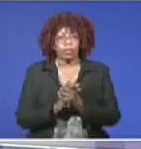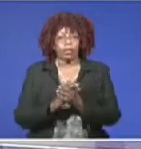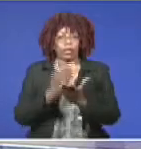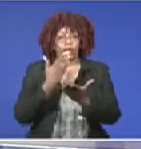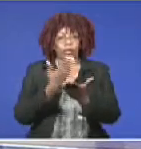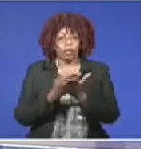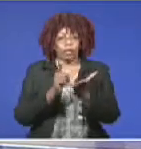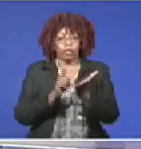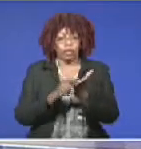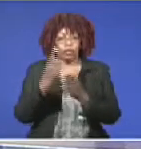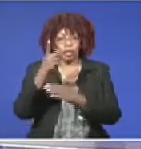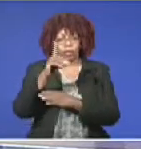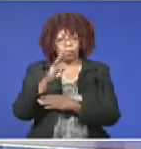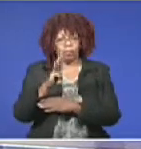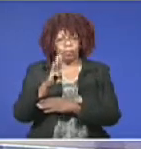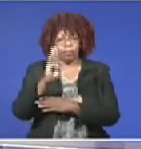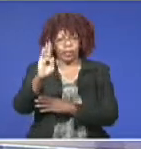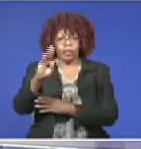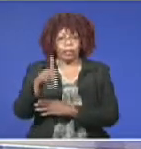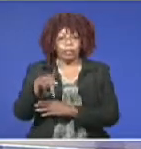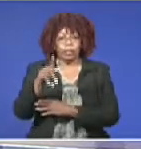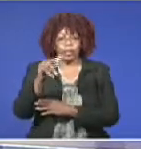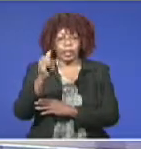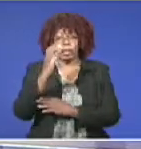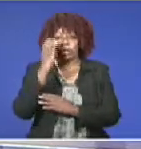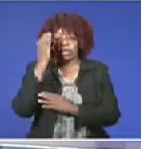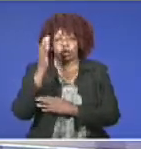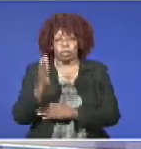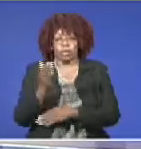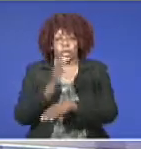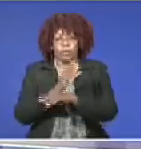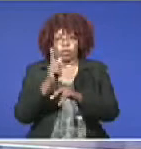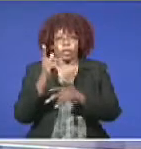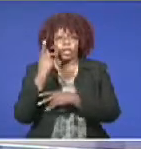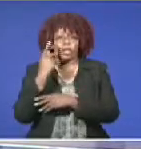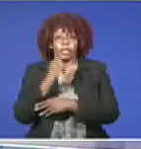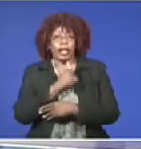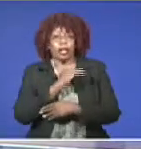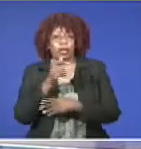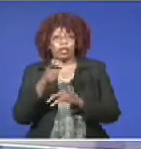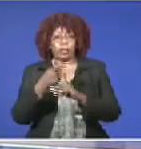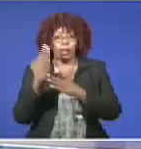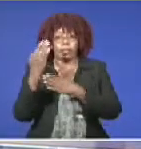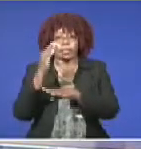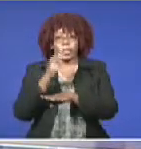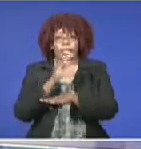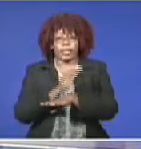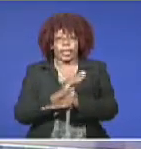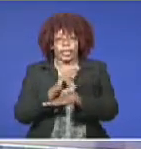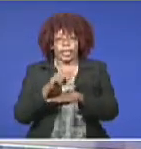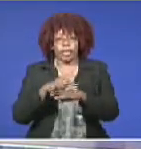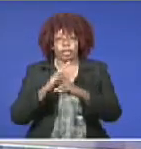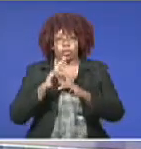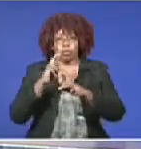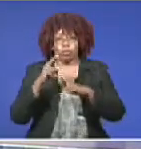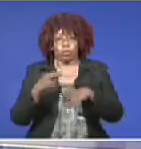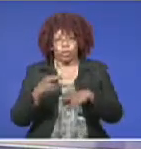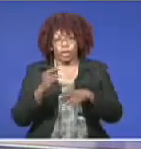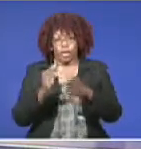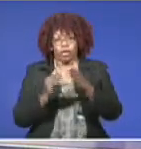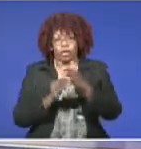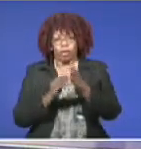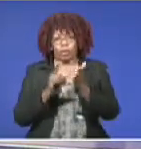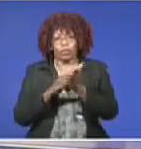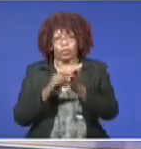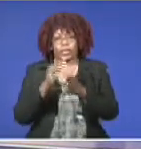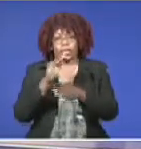Good news for BPL consumers. Good evening, everyone. I'm Keisha Adderley, and welcome to the Bahamas Tonight, the National Report. Topping the